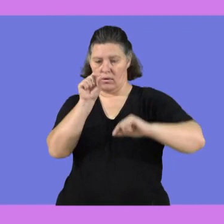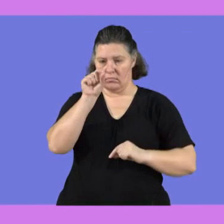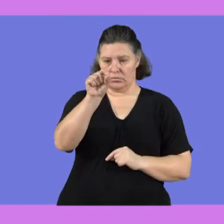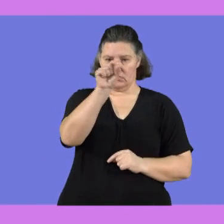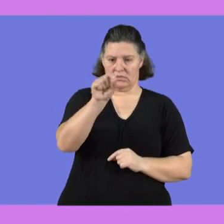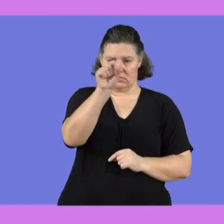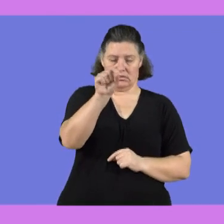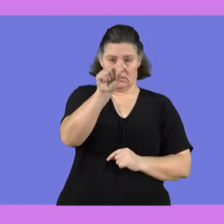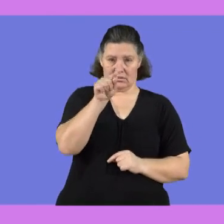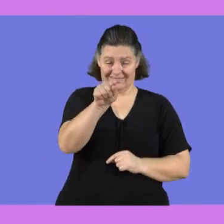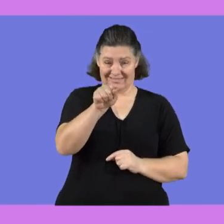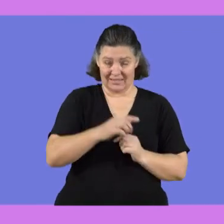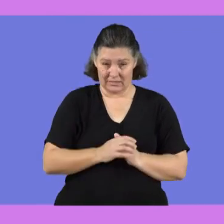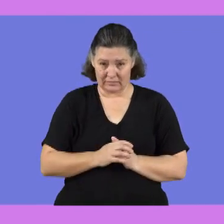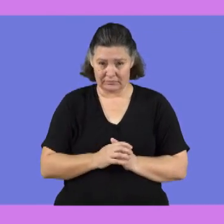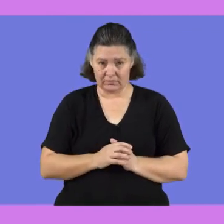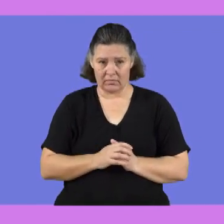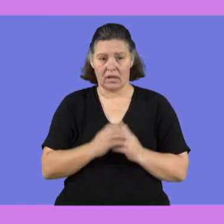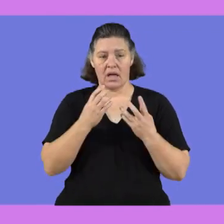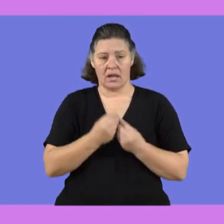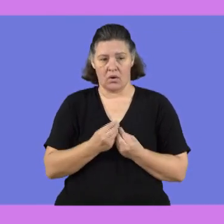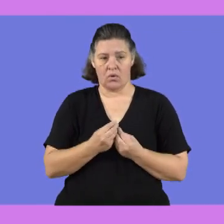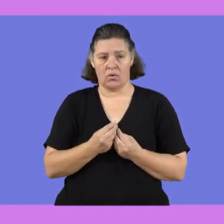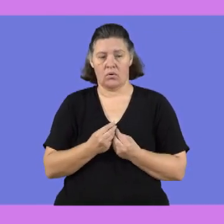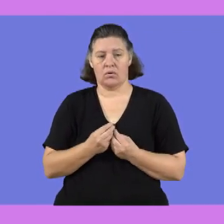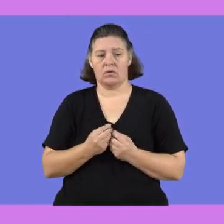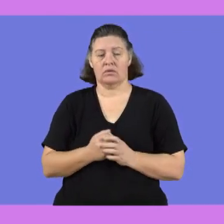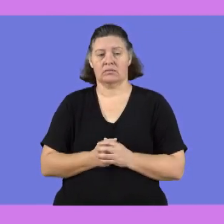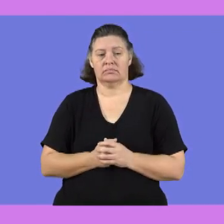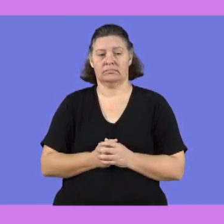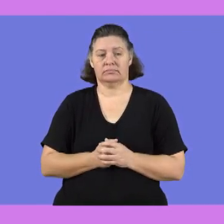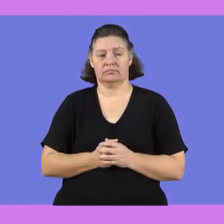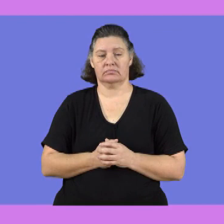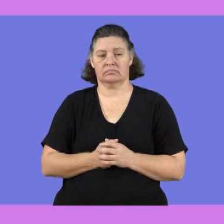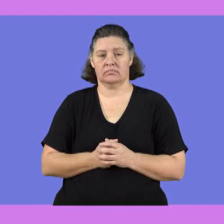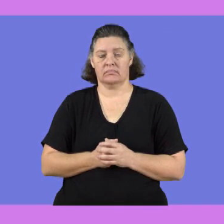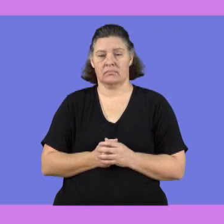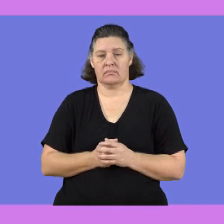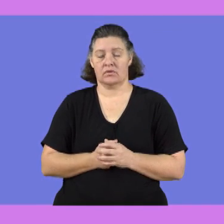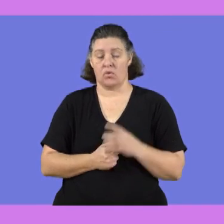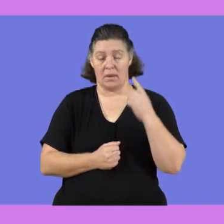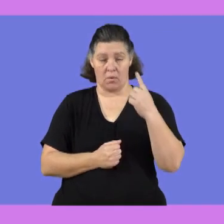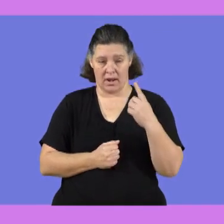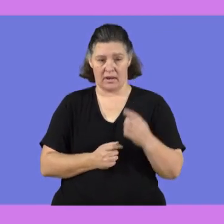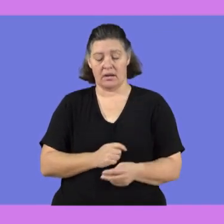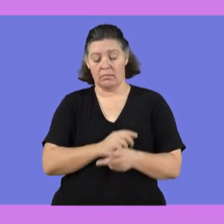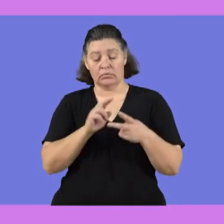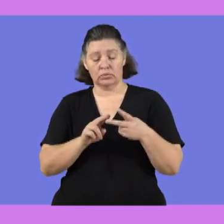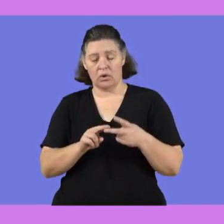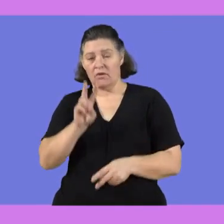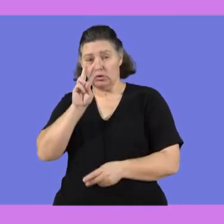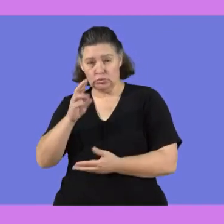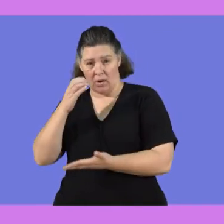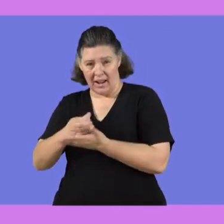of water. So because you need 4 glasses of water, we can draw the dotted lines. And where the 2 are meeting, that is